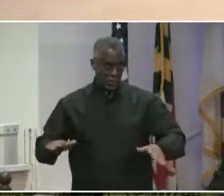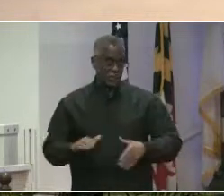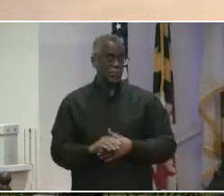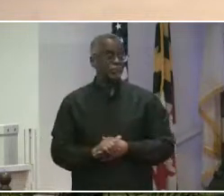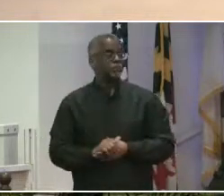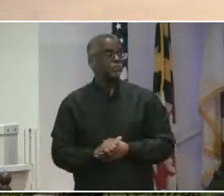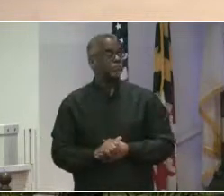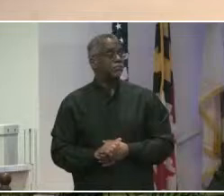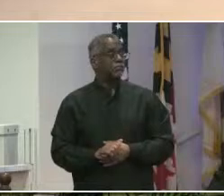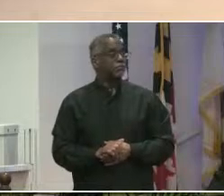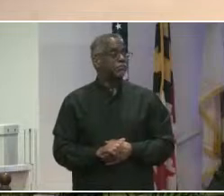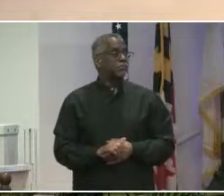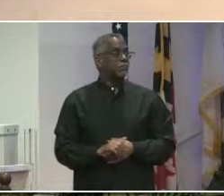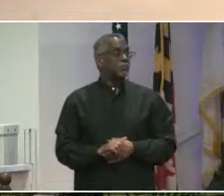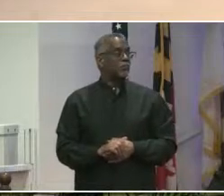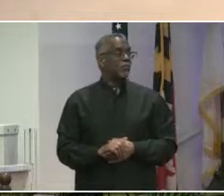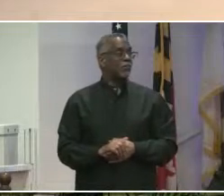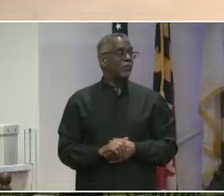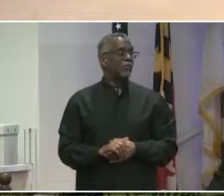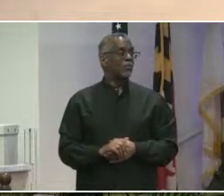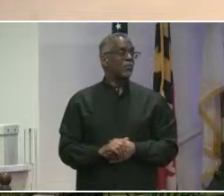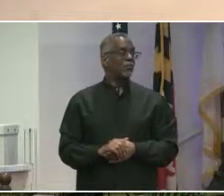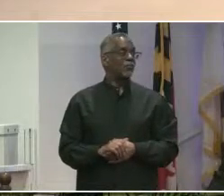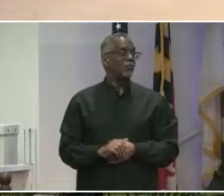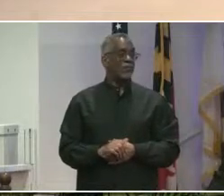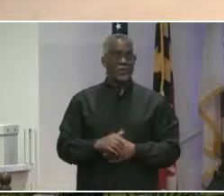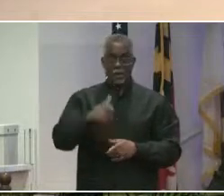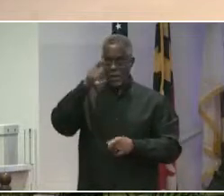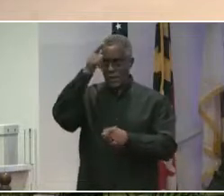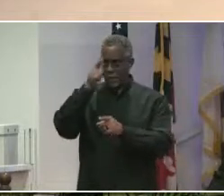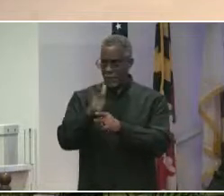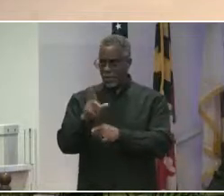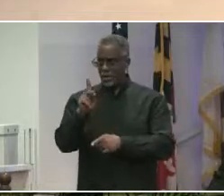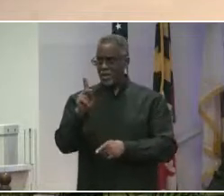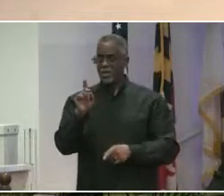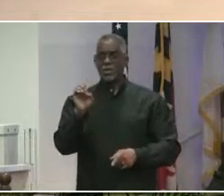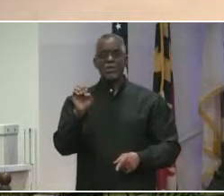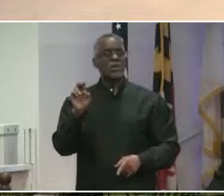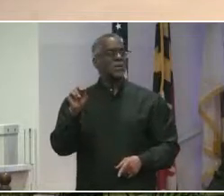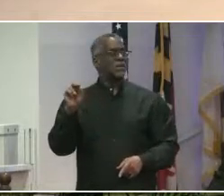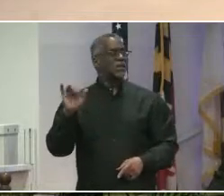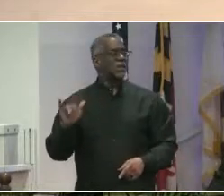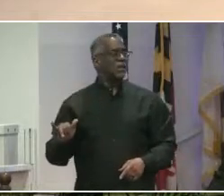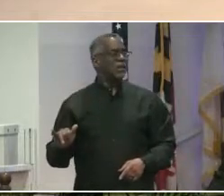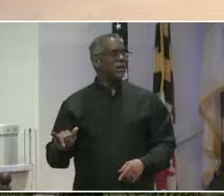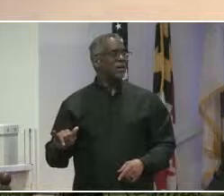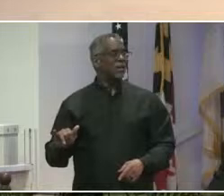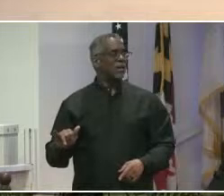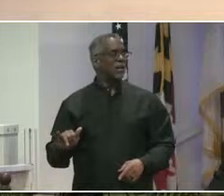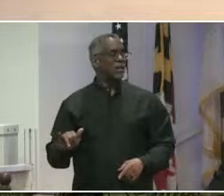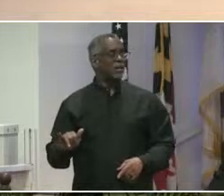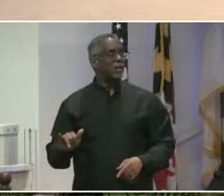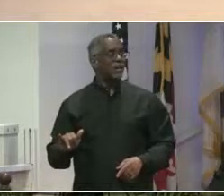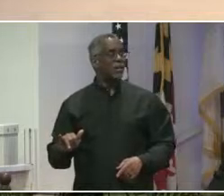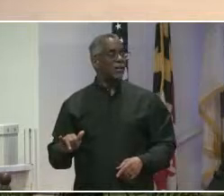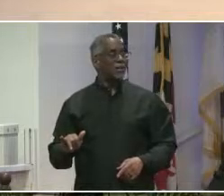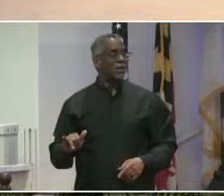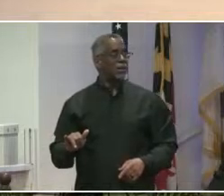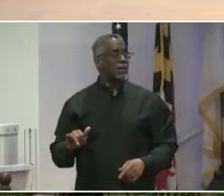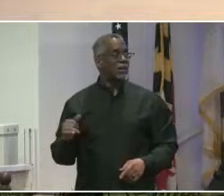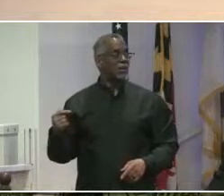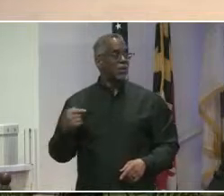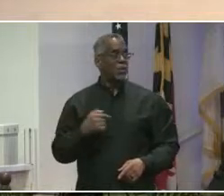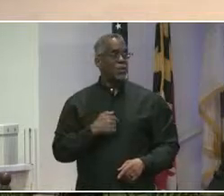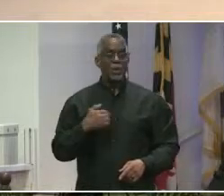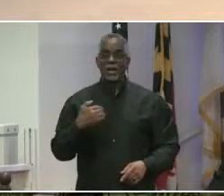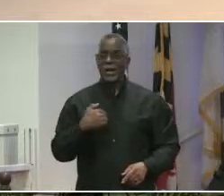Y'all, I'm filibustered here. Brother Kenny Rogers, look. Ain't nobody, we ain't had but two things